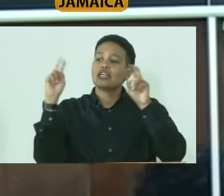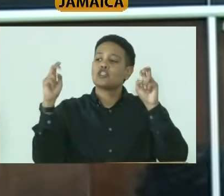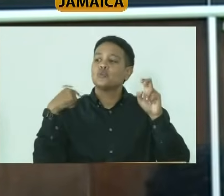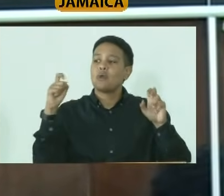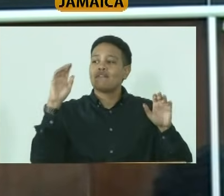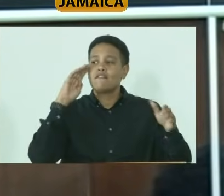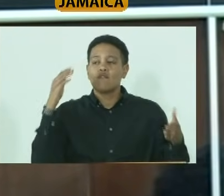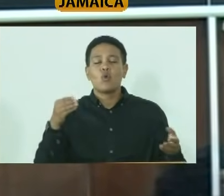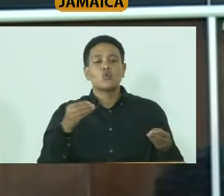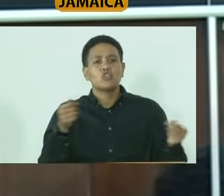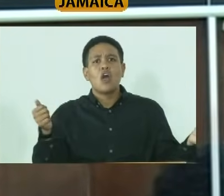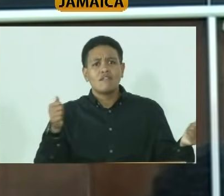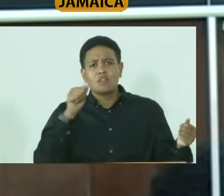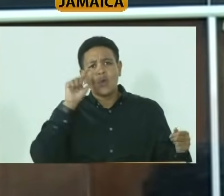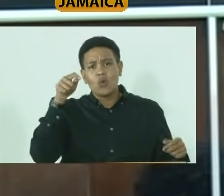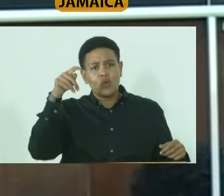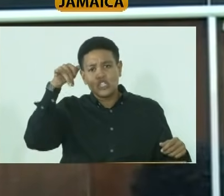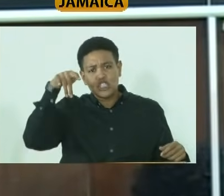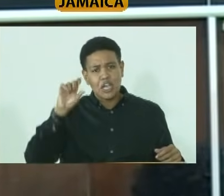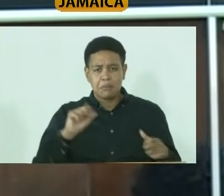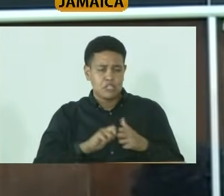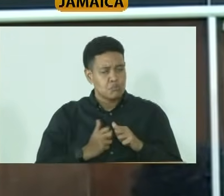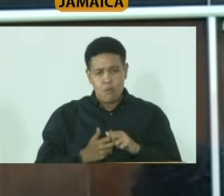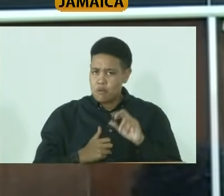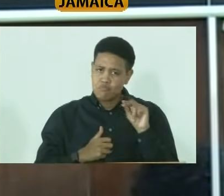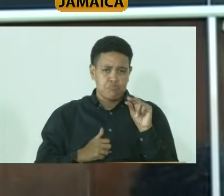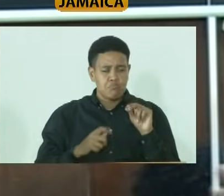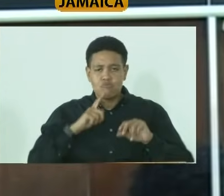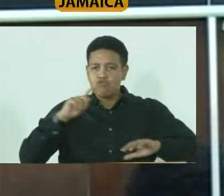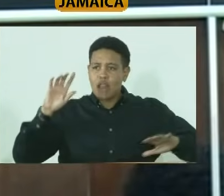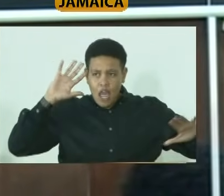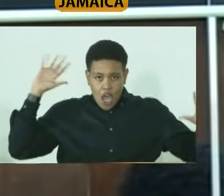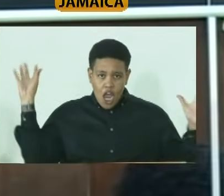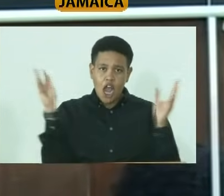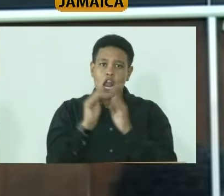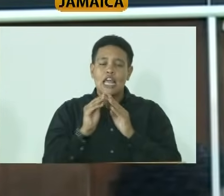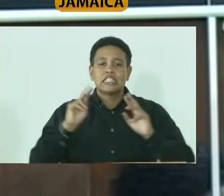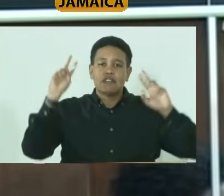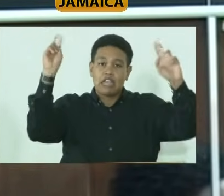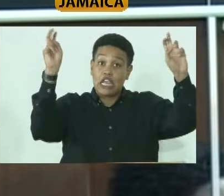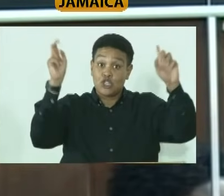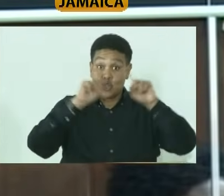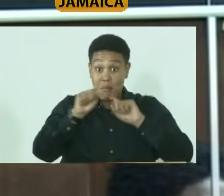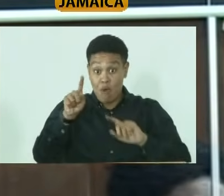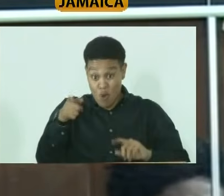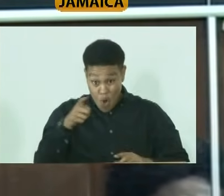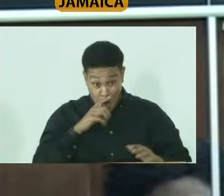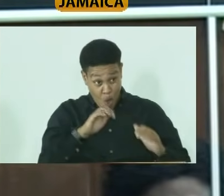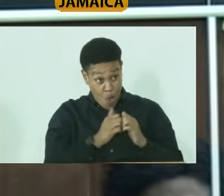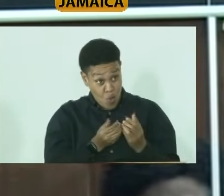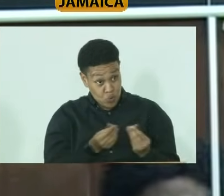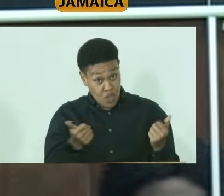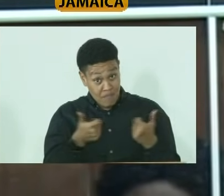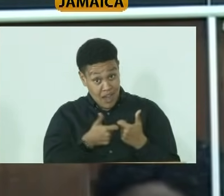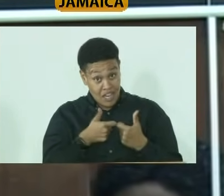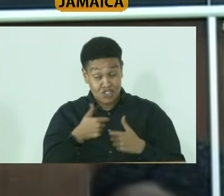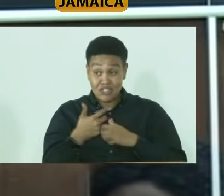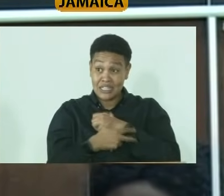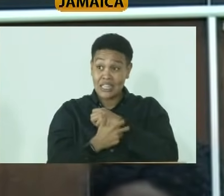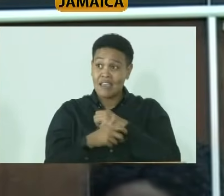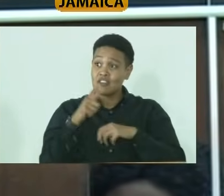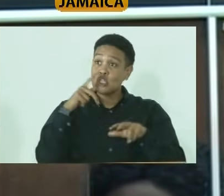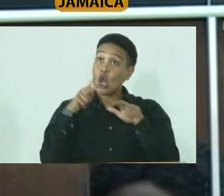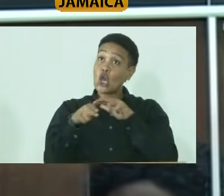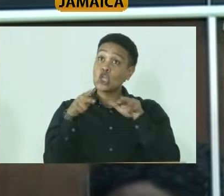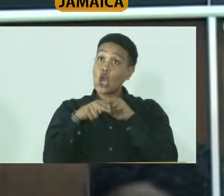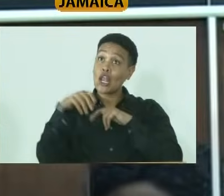deal with. And it's not only JPS's problem. It is a collective issue. But the way to solve it cannot be to turn off the light